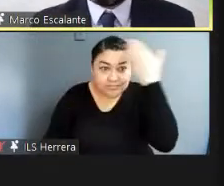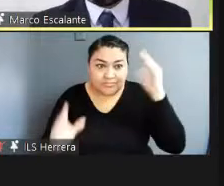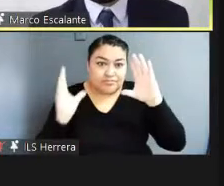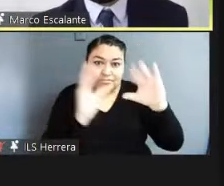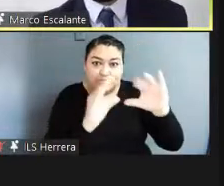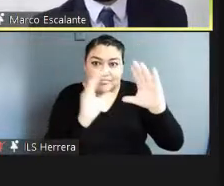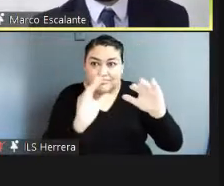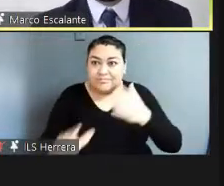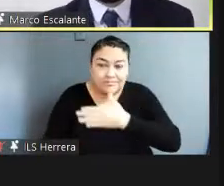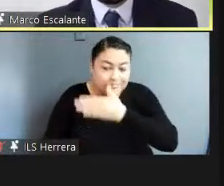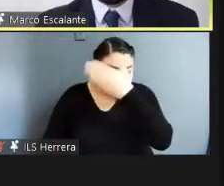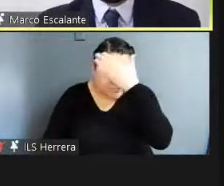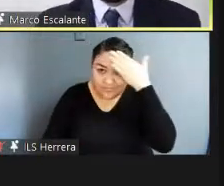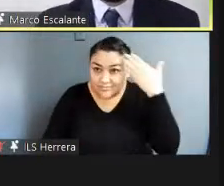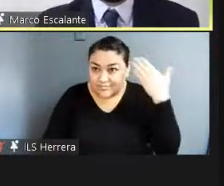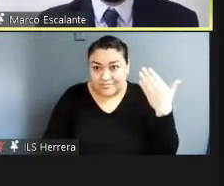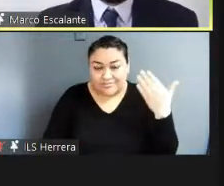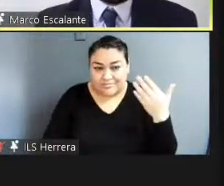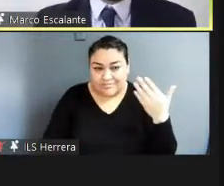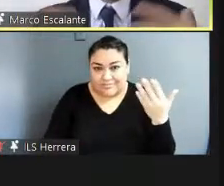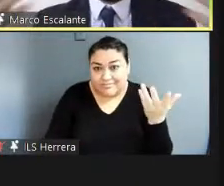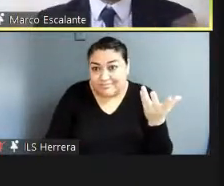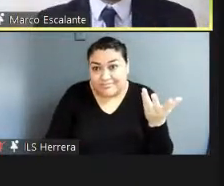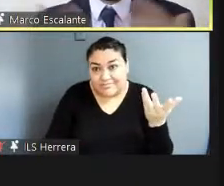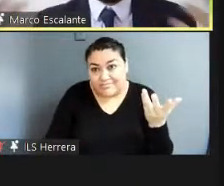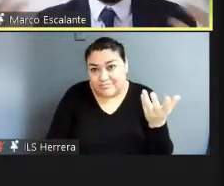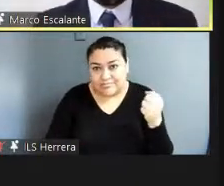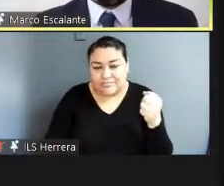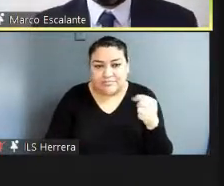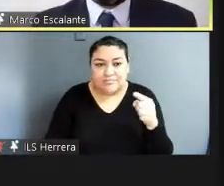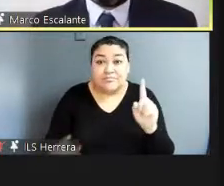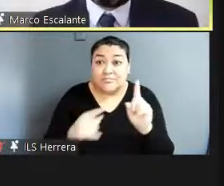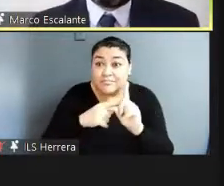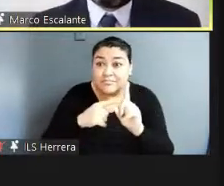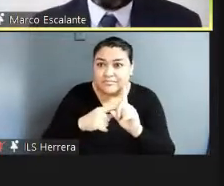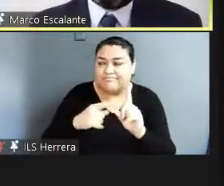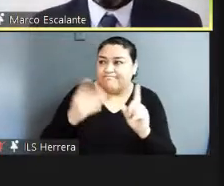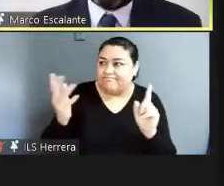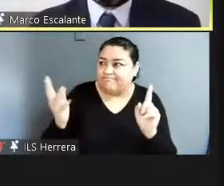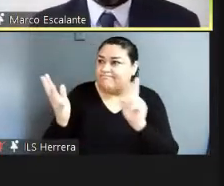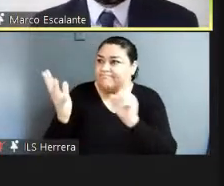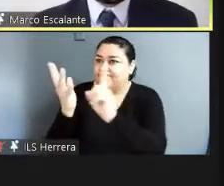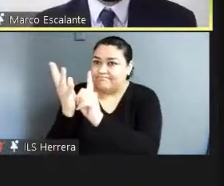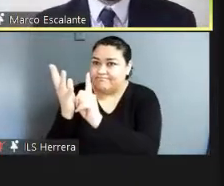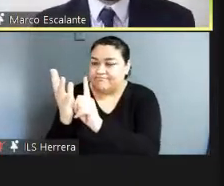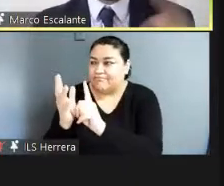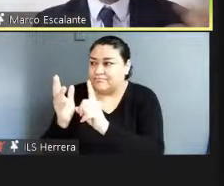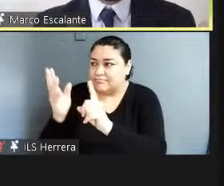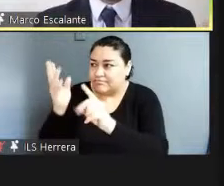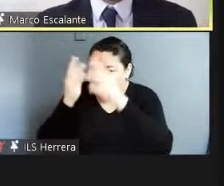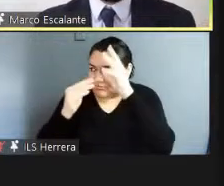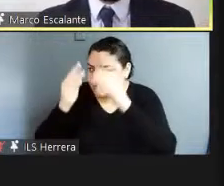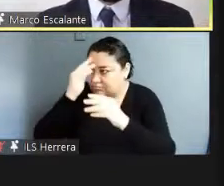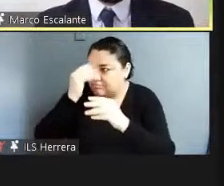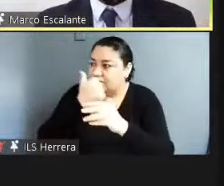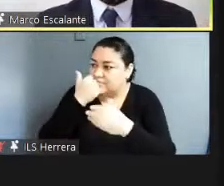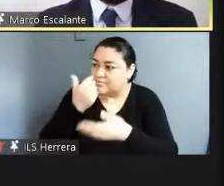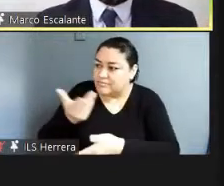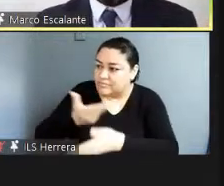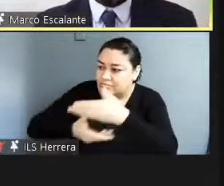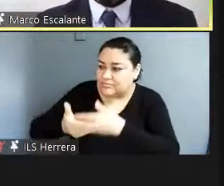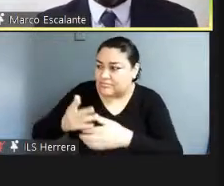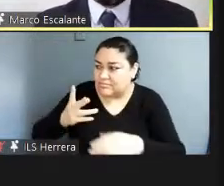together with doctors who are not very much aware of what competency-based learning is. So we need that